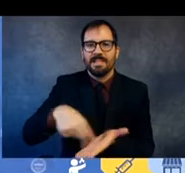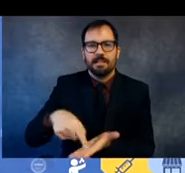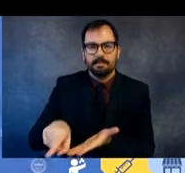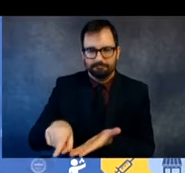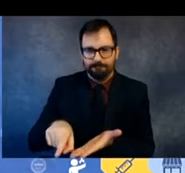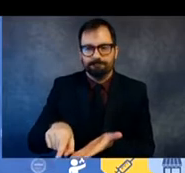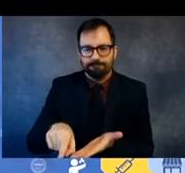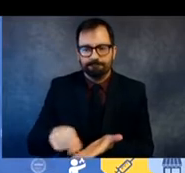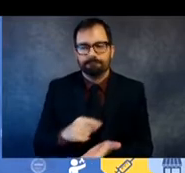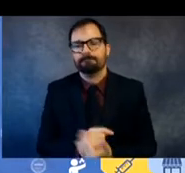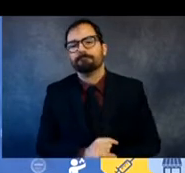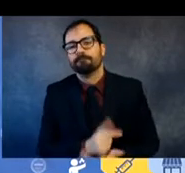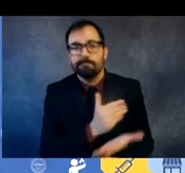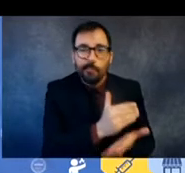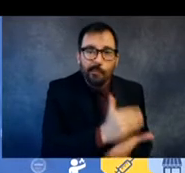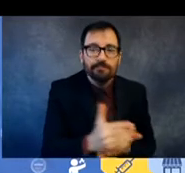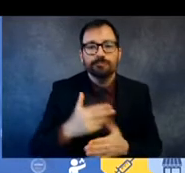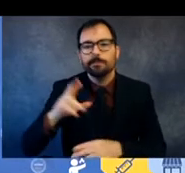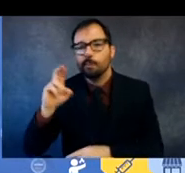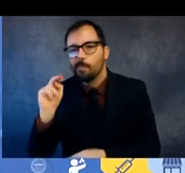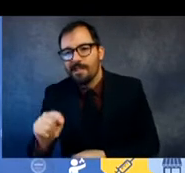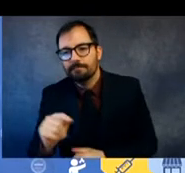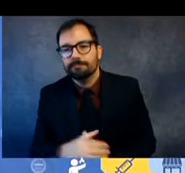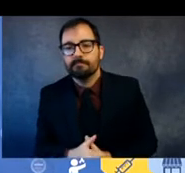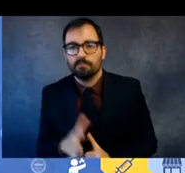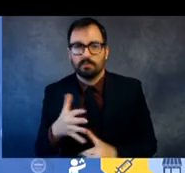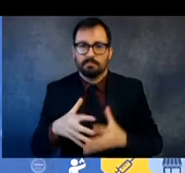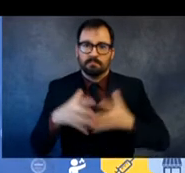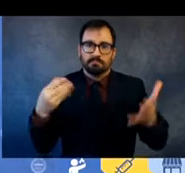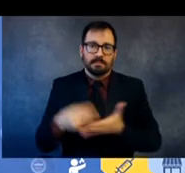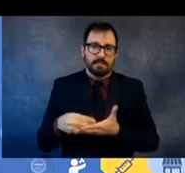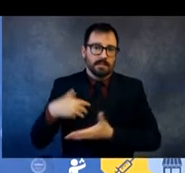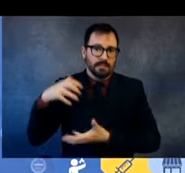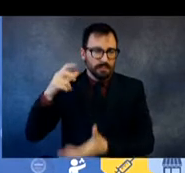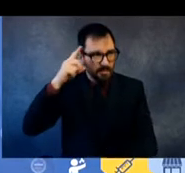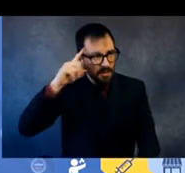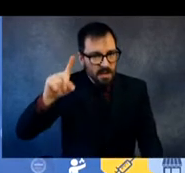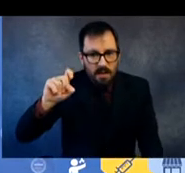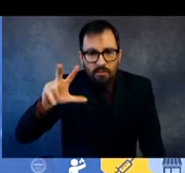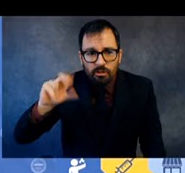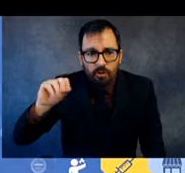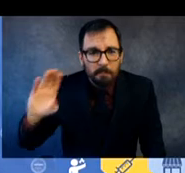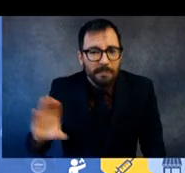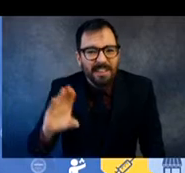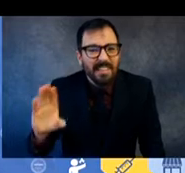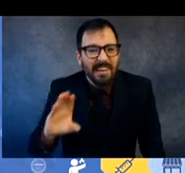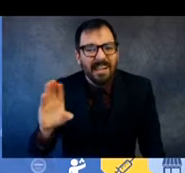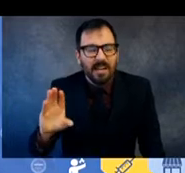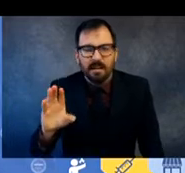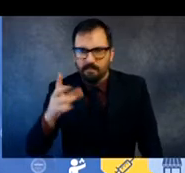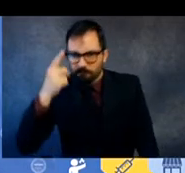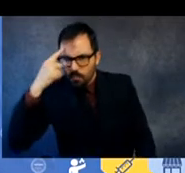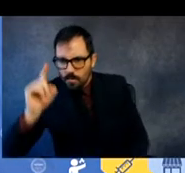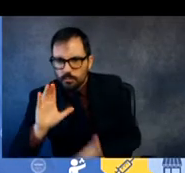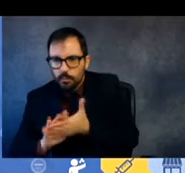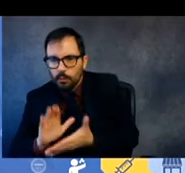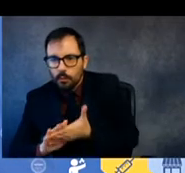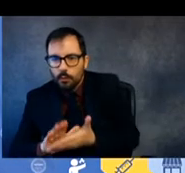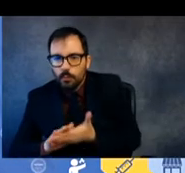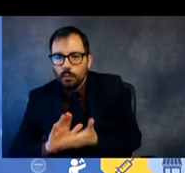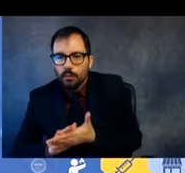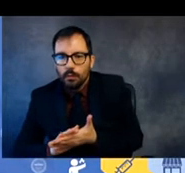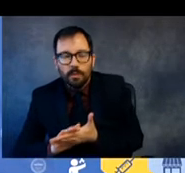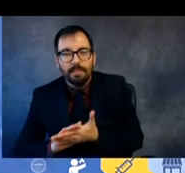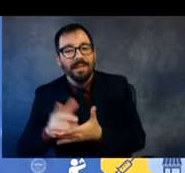We've provided, I think, $130 billion for schools. There is a segment in there for higher education,